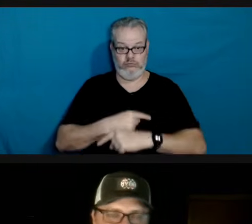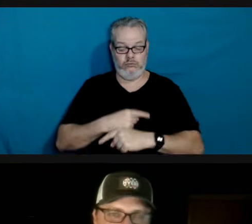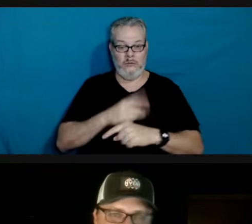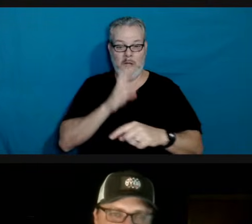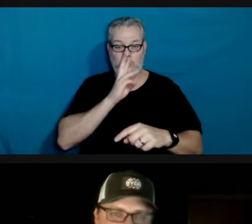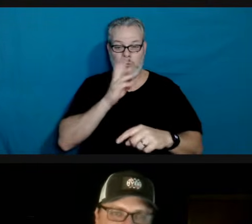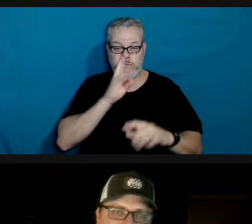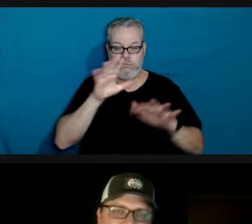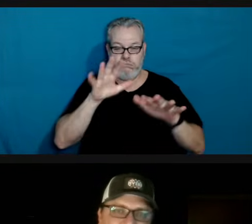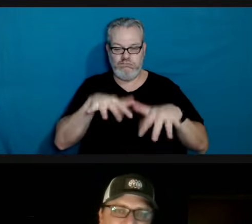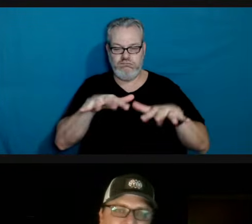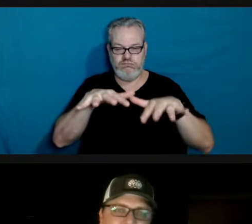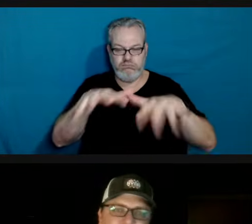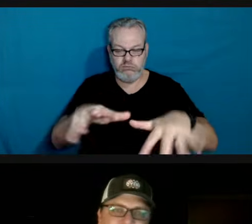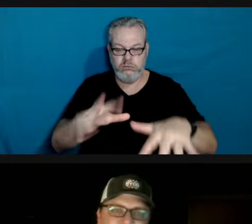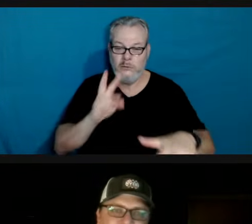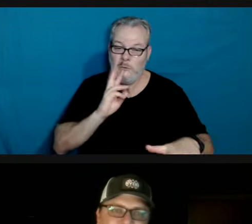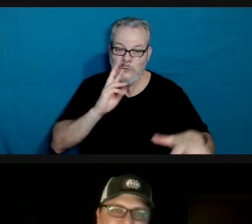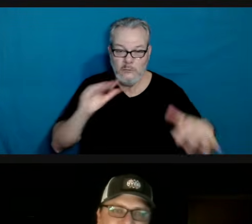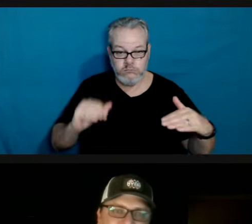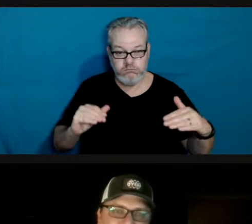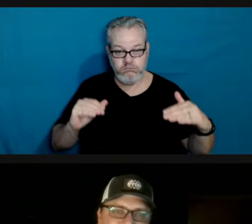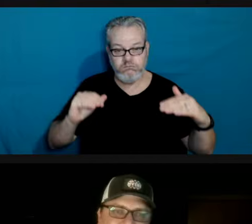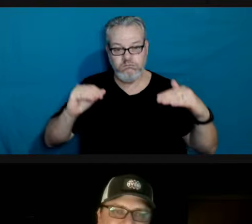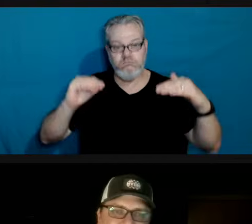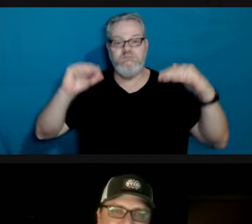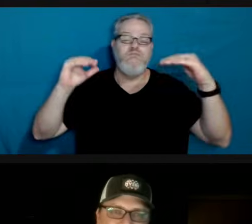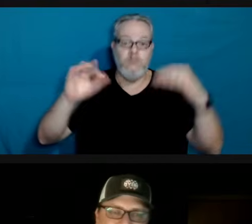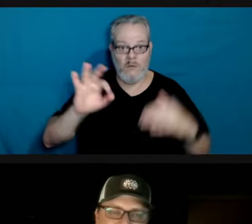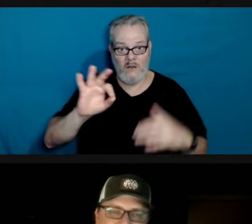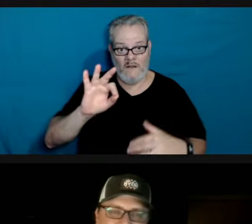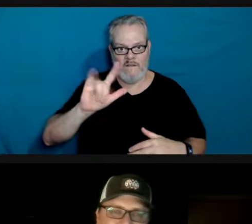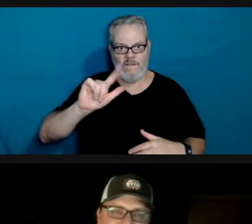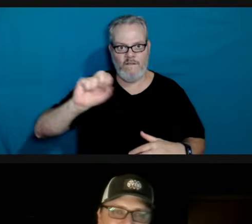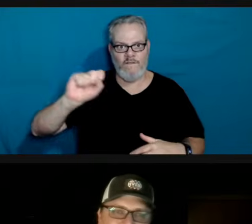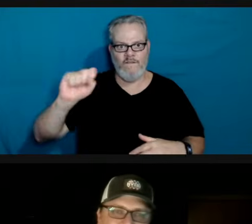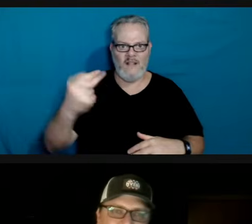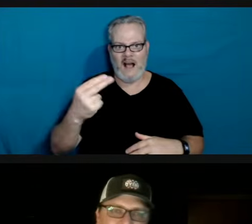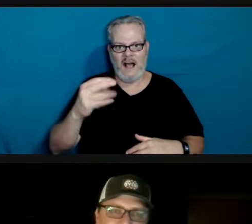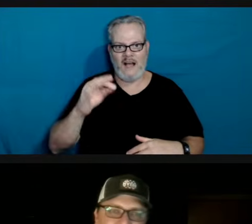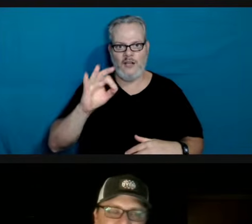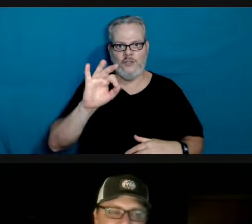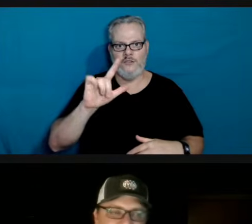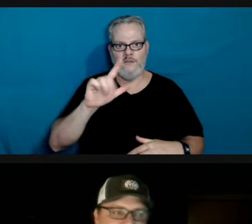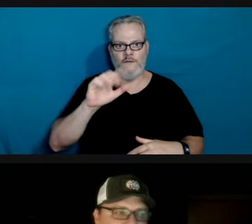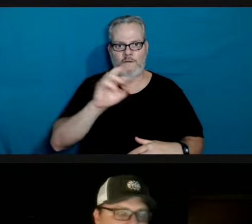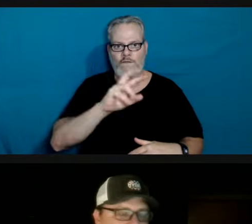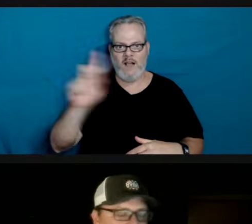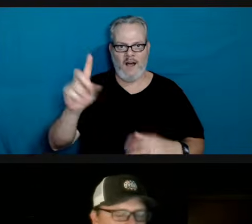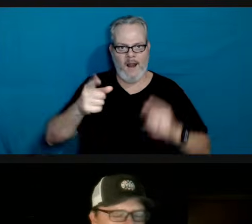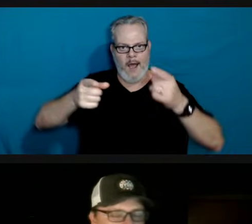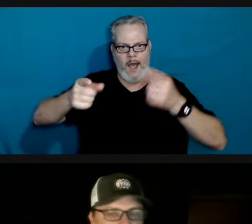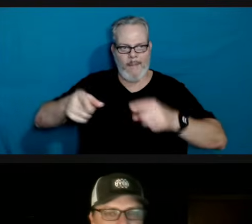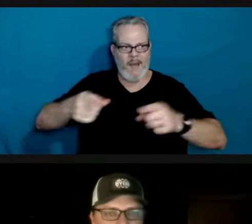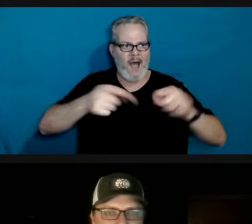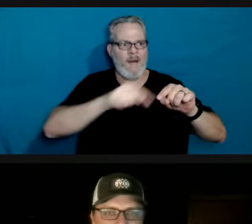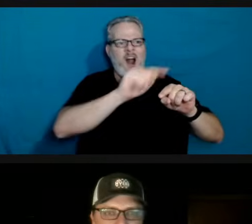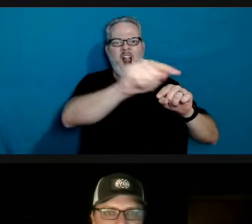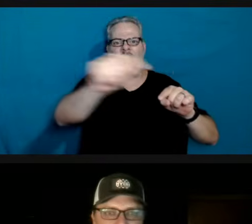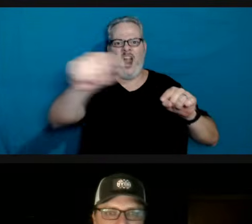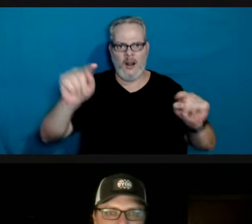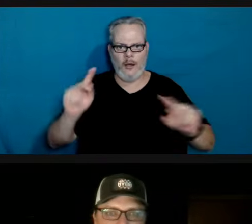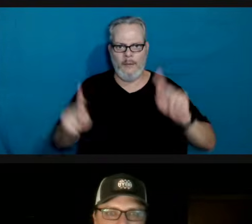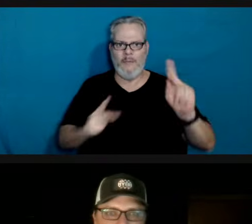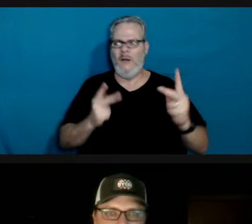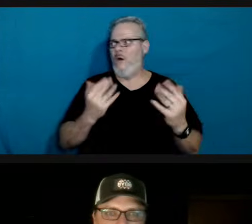to stop, all the way up to Kohala, I believe, right? So yeah, it was really, really something. And thankfully, our communities